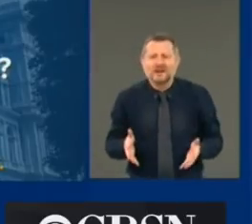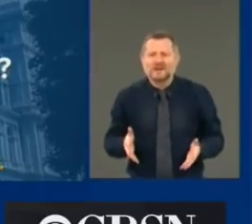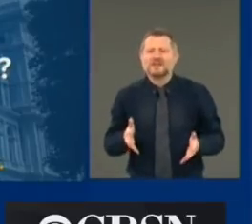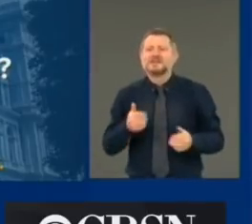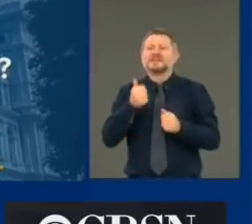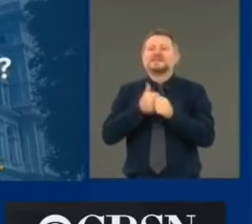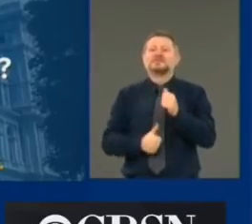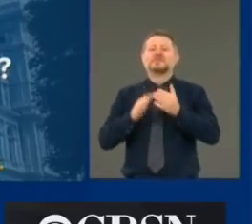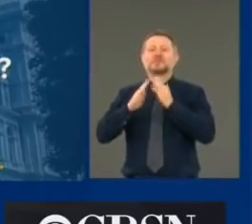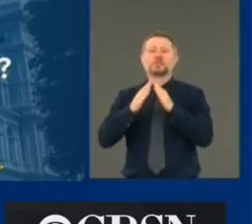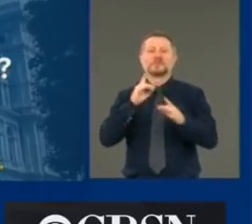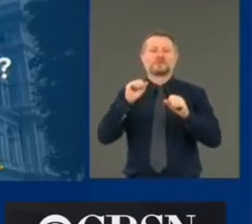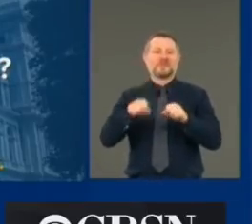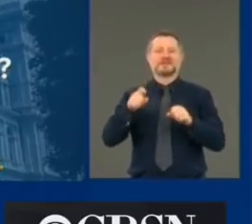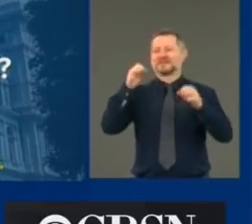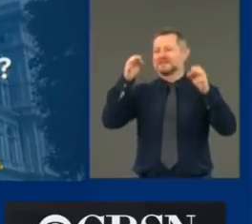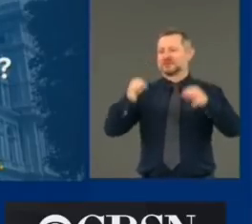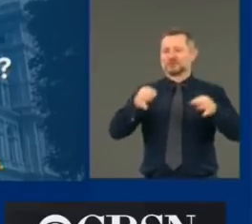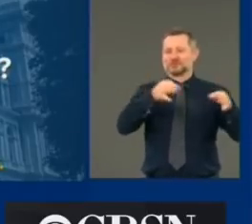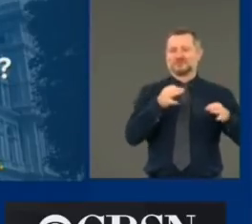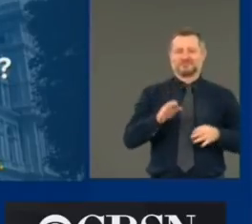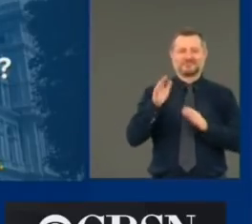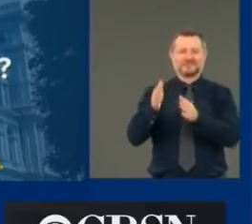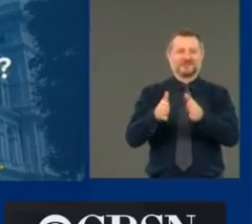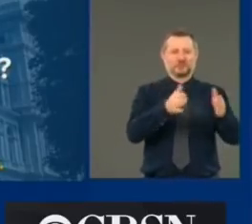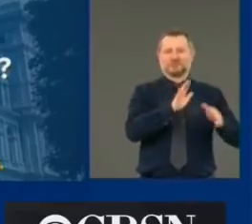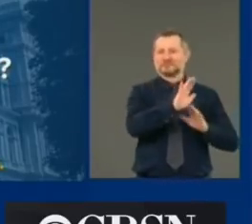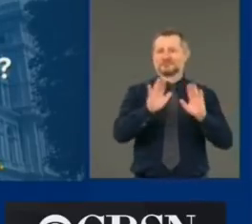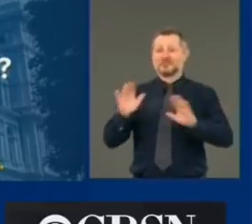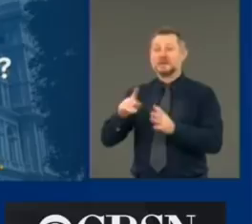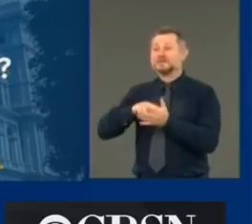to decide. At the table,